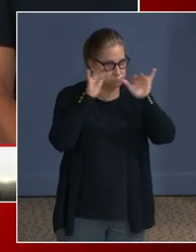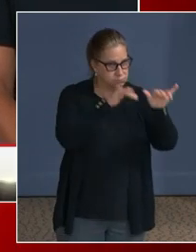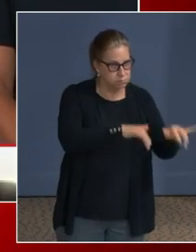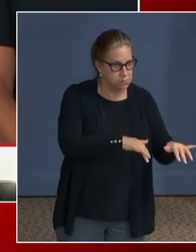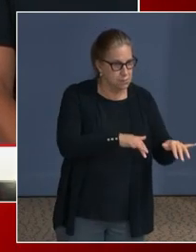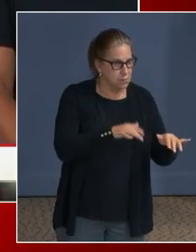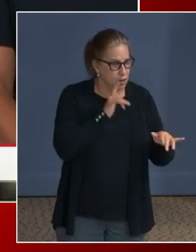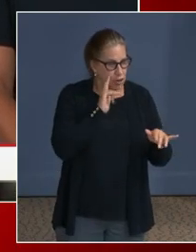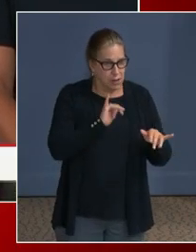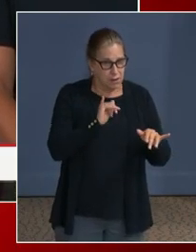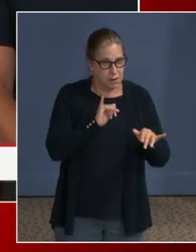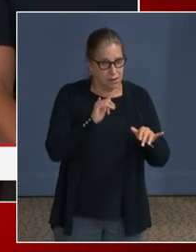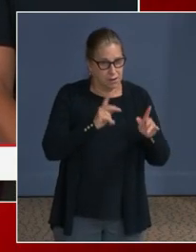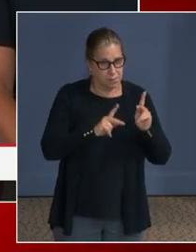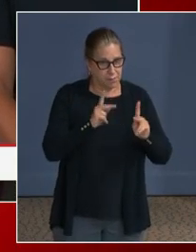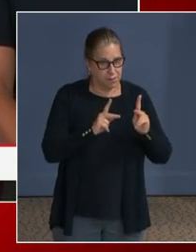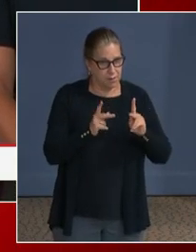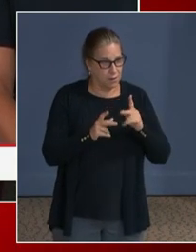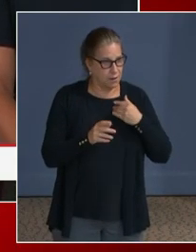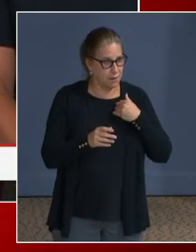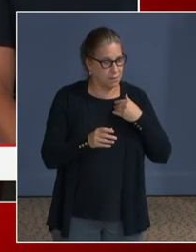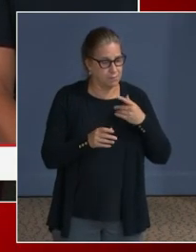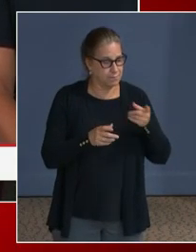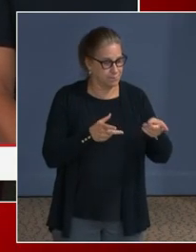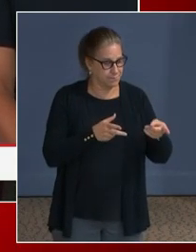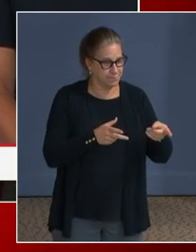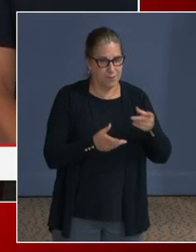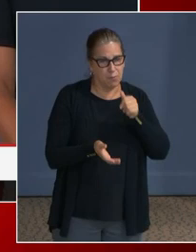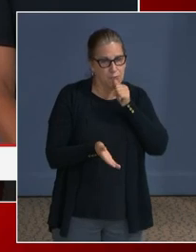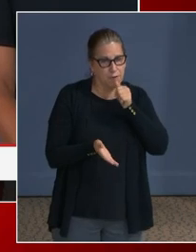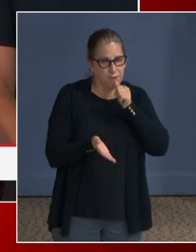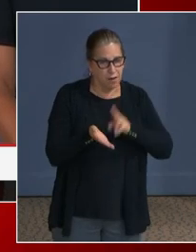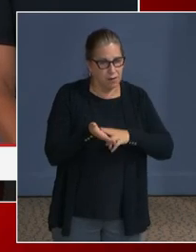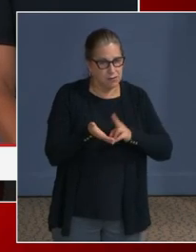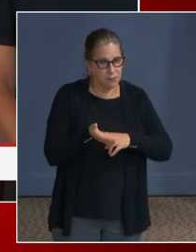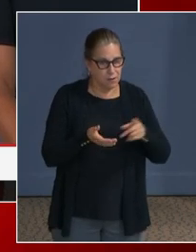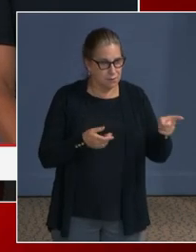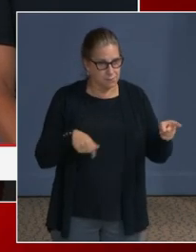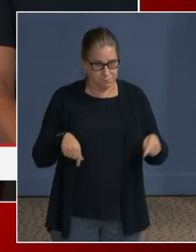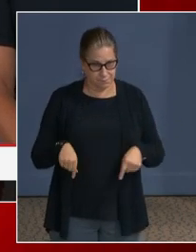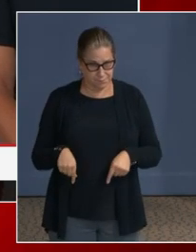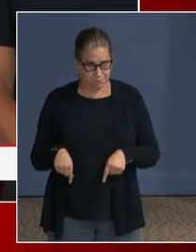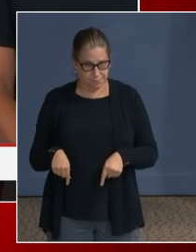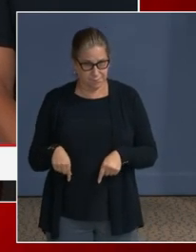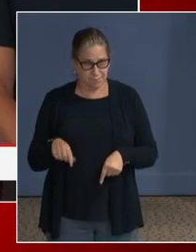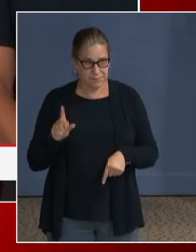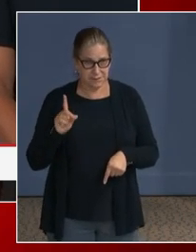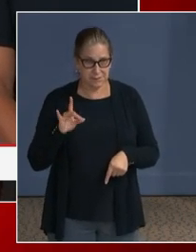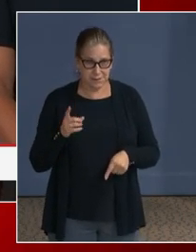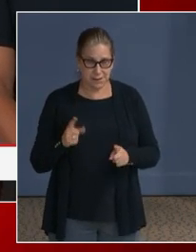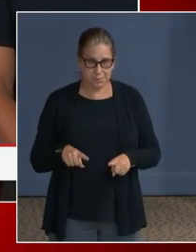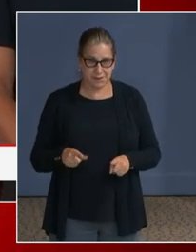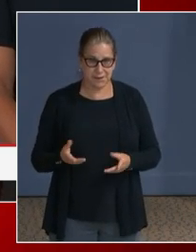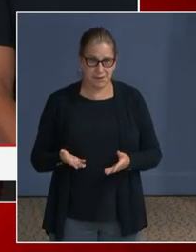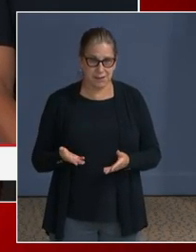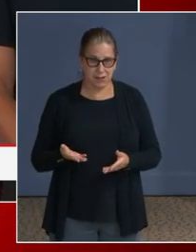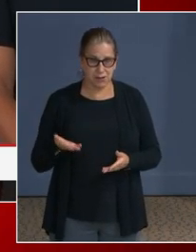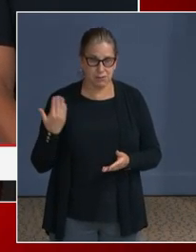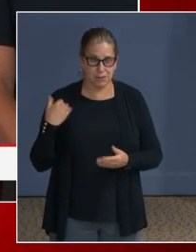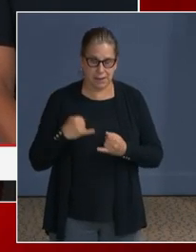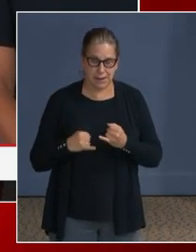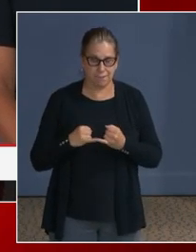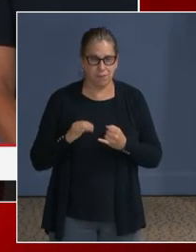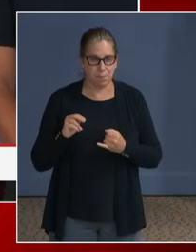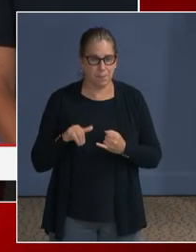amnesia that people have that this happened in Washington, D.C. in the end of May into